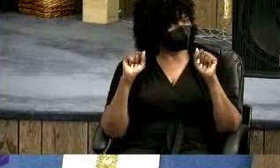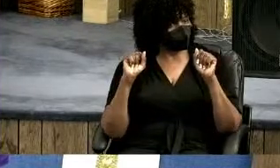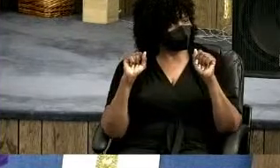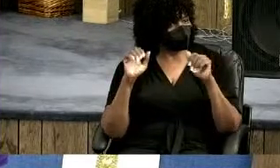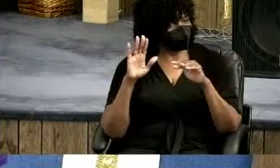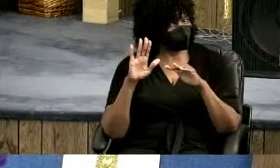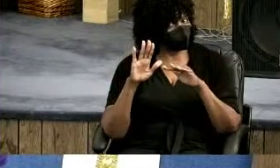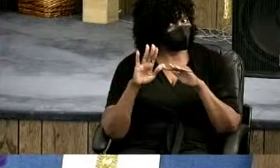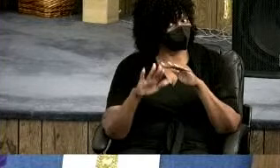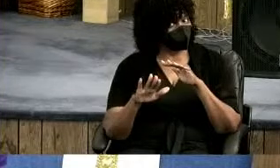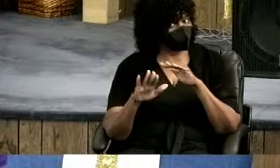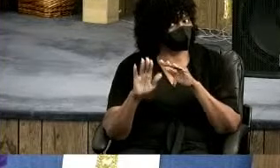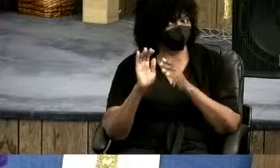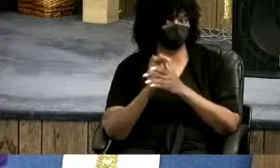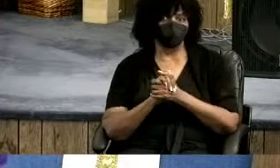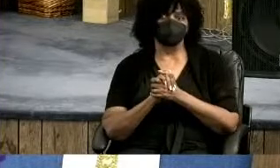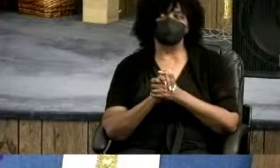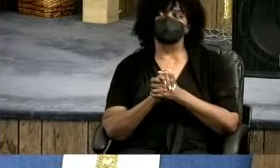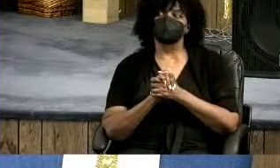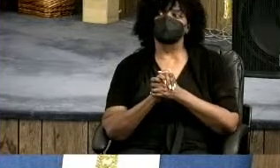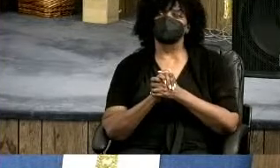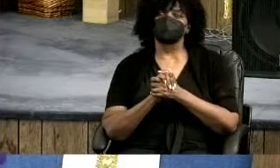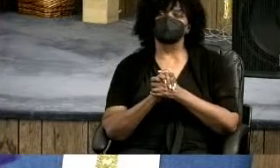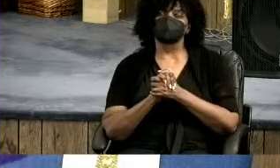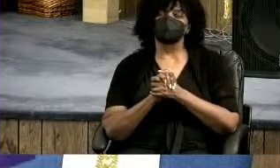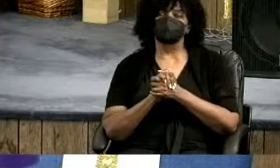save those who are not with us.